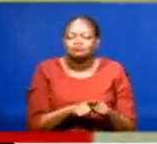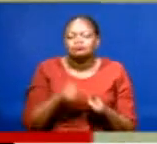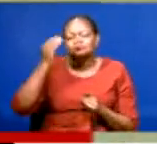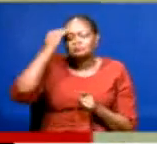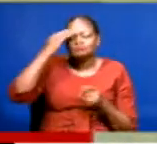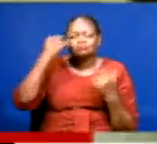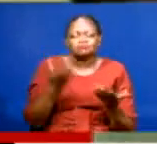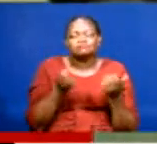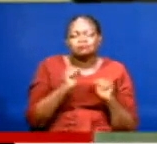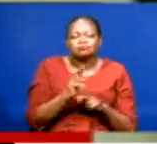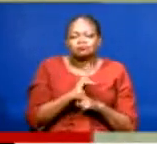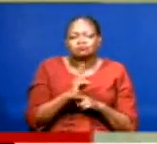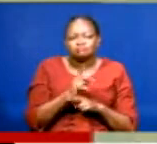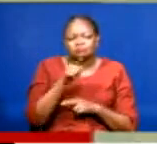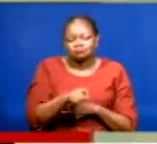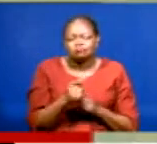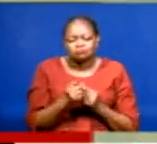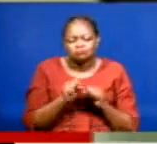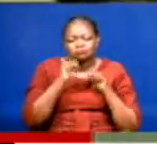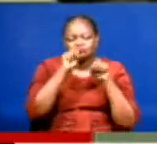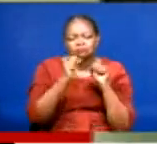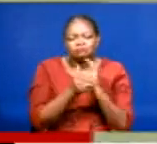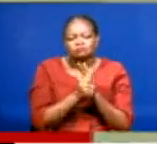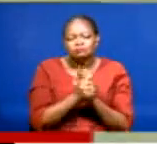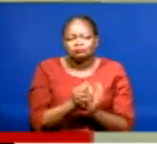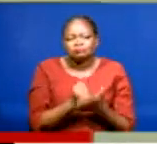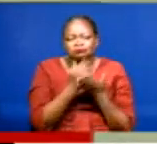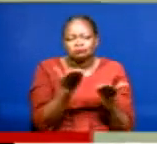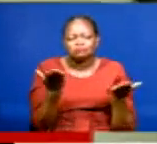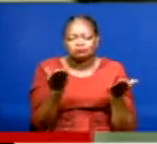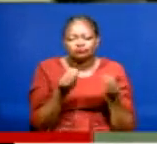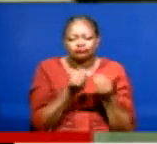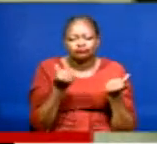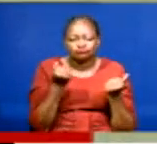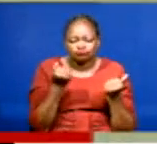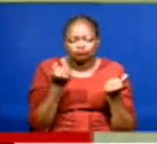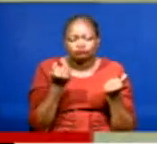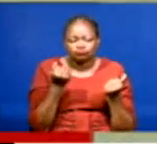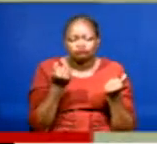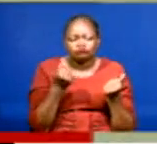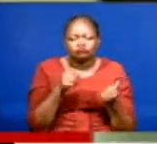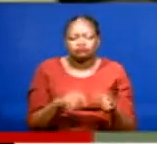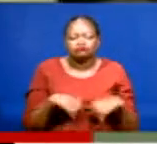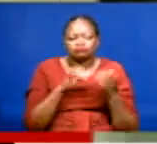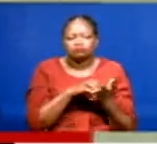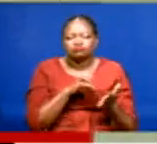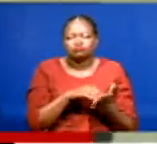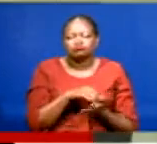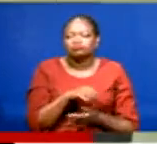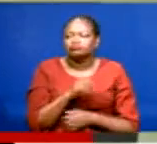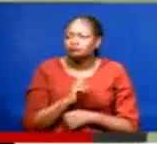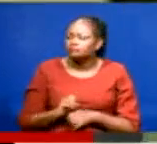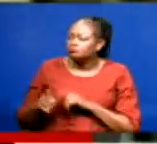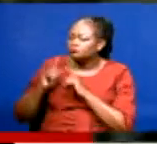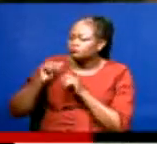how they can use these boxing skills to help them overcome their day-to-day life situation. Mm-hmm. Yeah. I mean, you talked about your